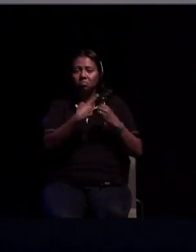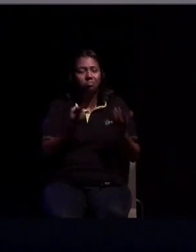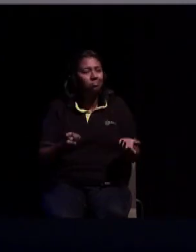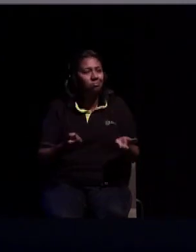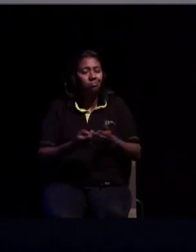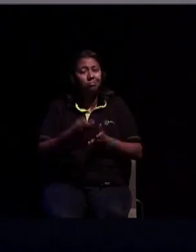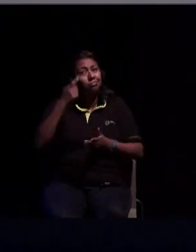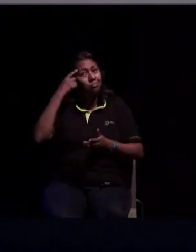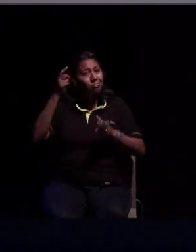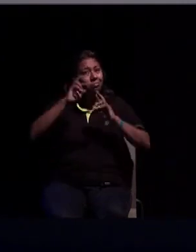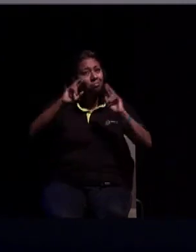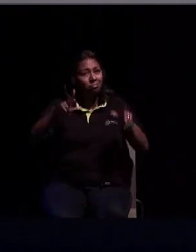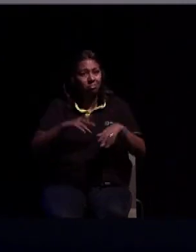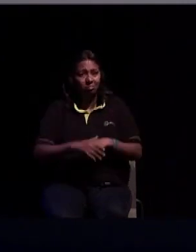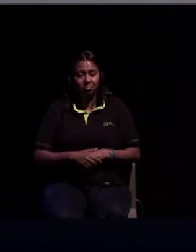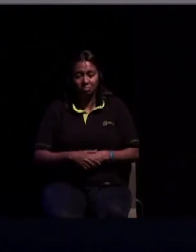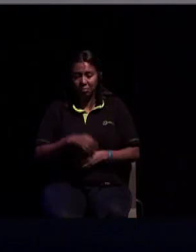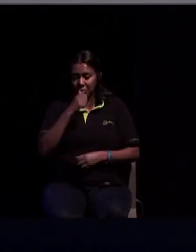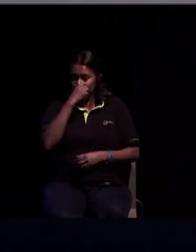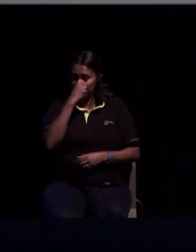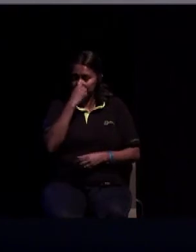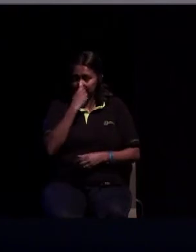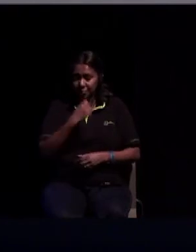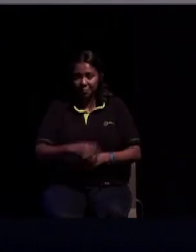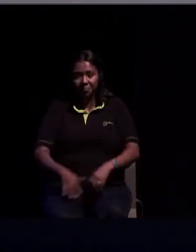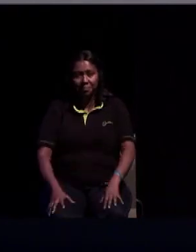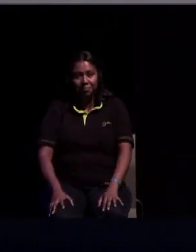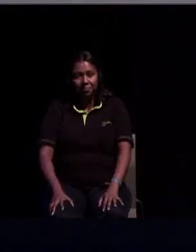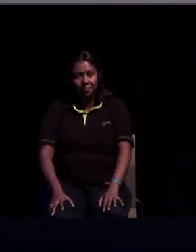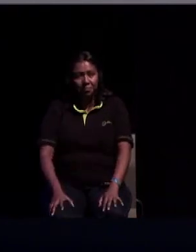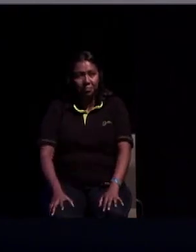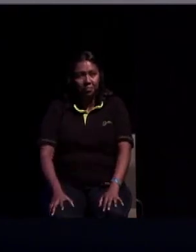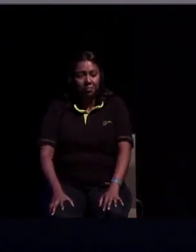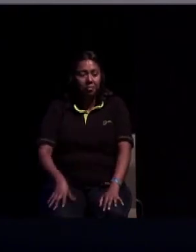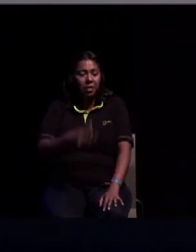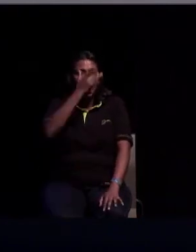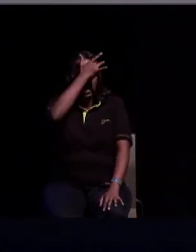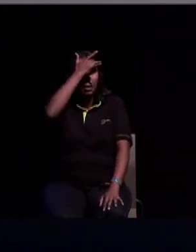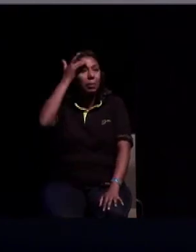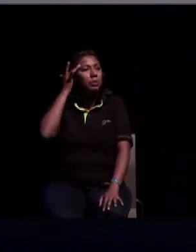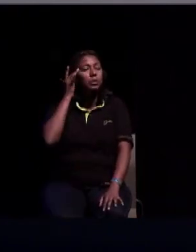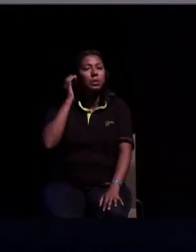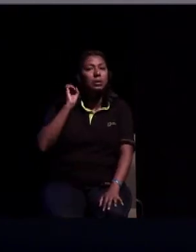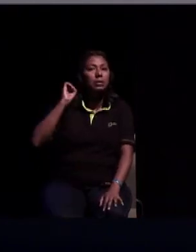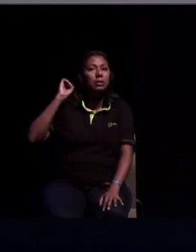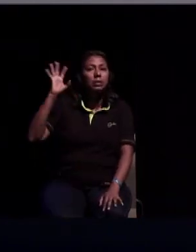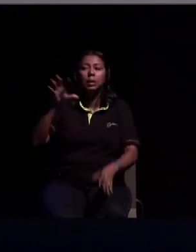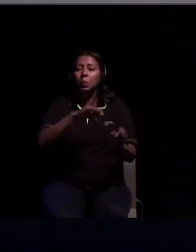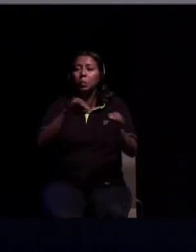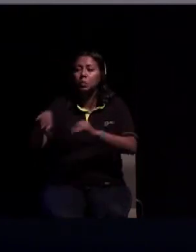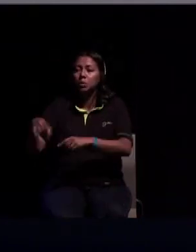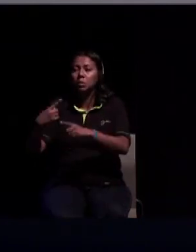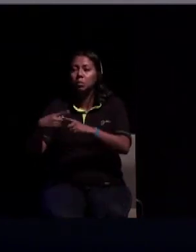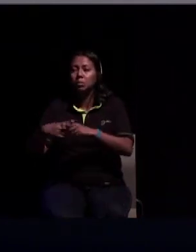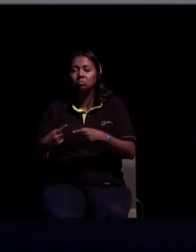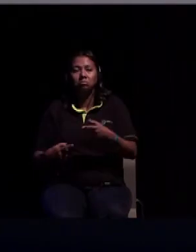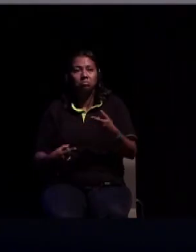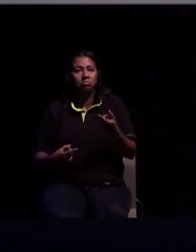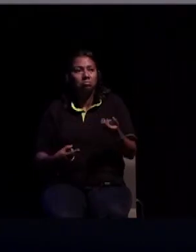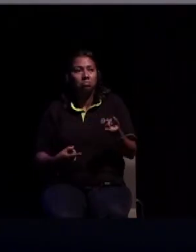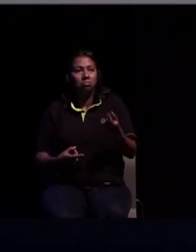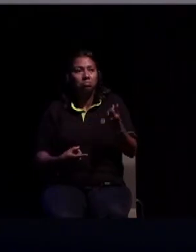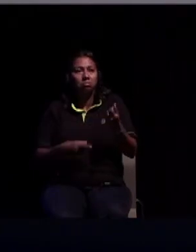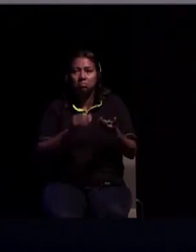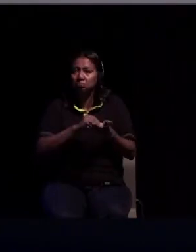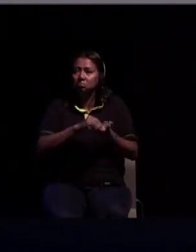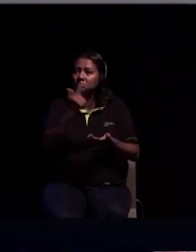of people to move for economic purposes. The only right to be a refugee is off of political purposes.